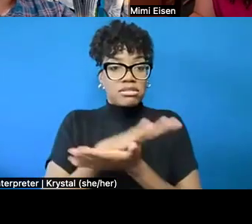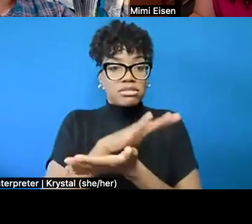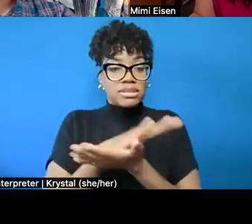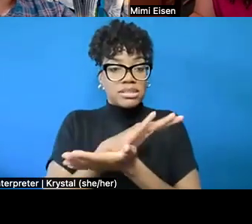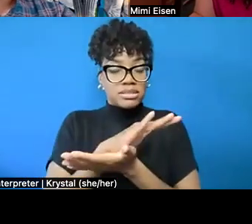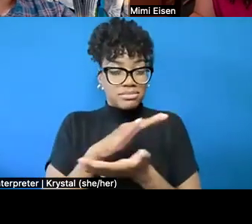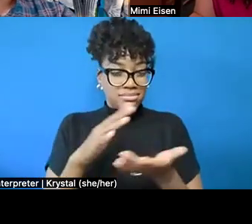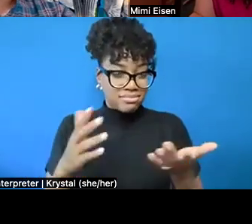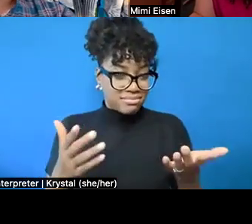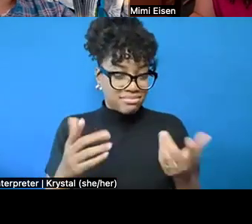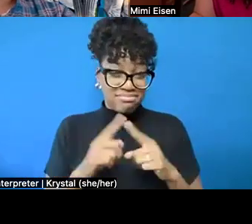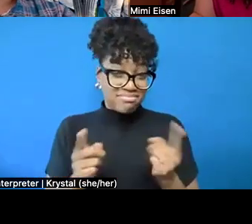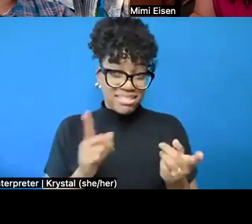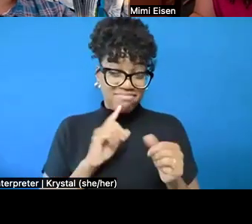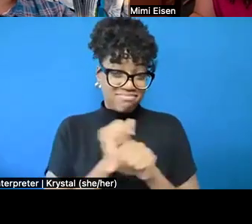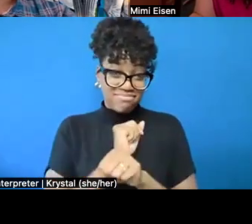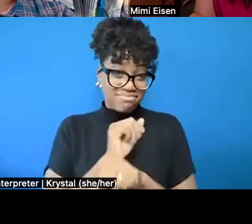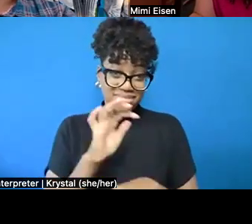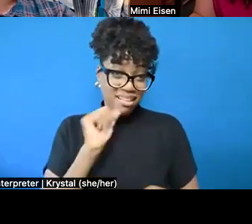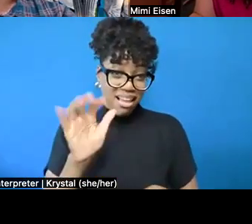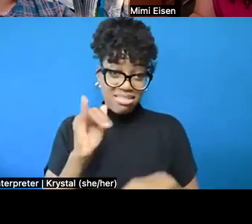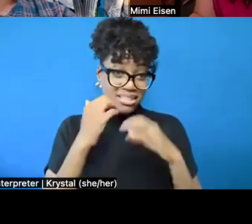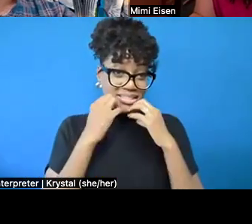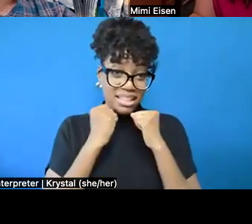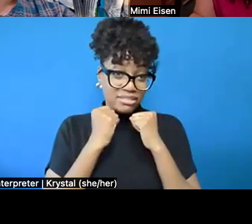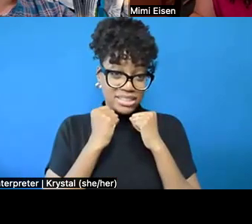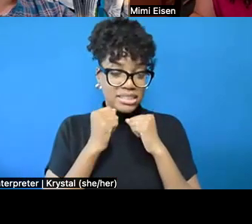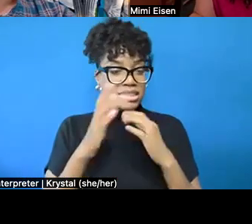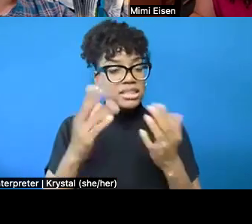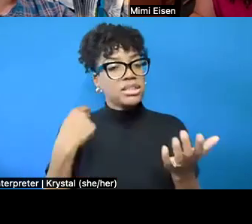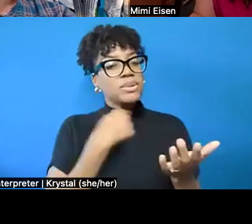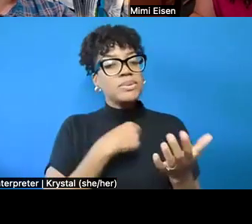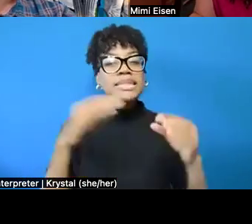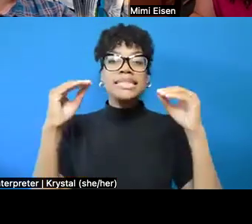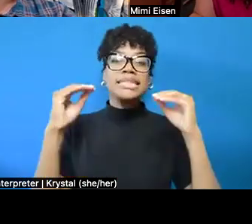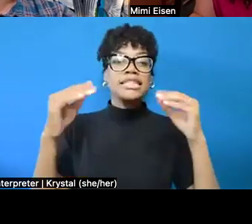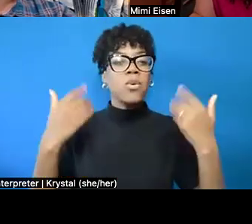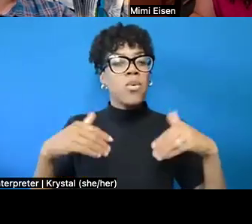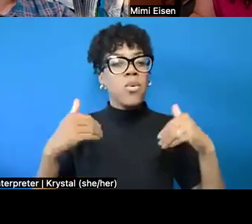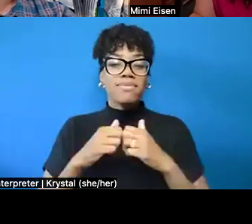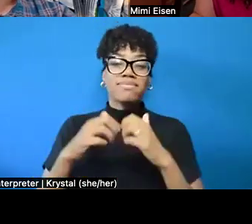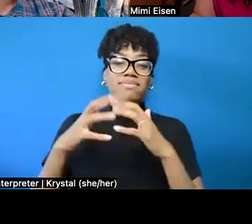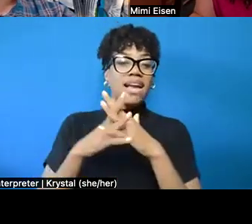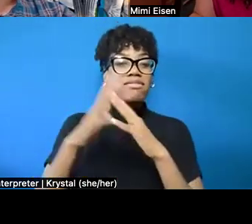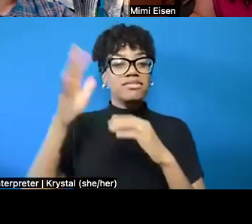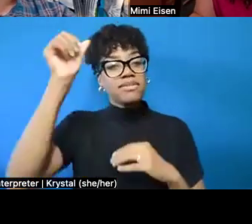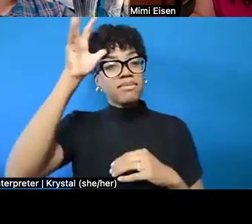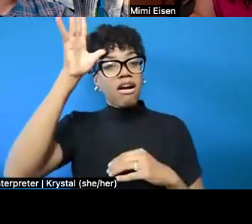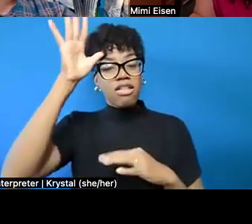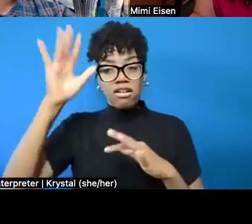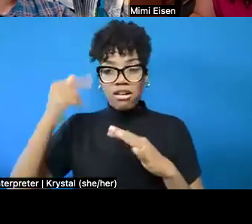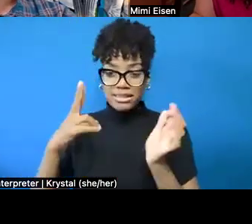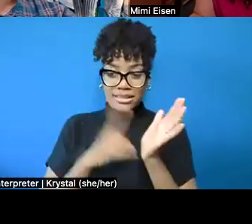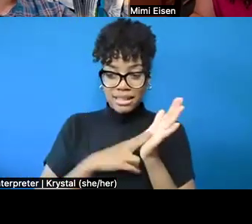This sacred document handed down by these holy people, right? It's actually a human